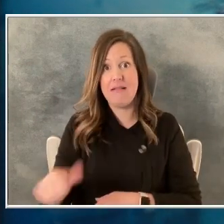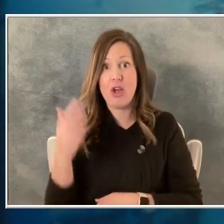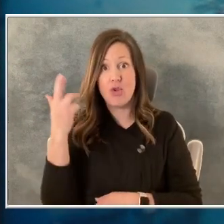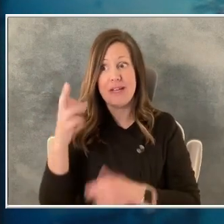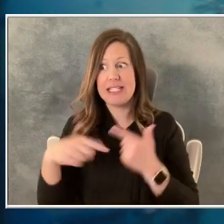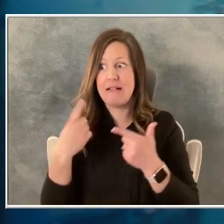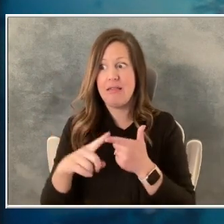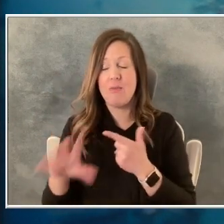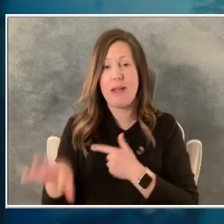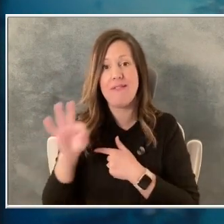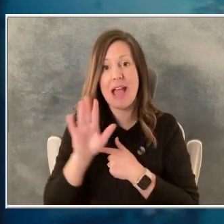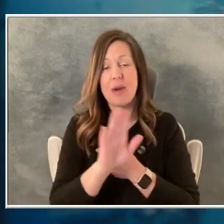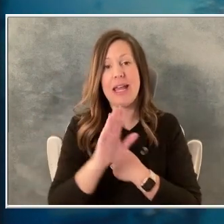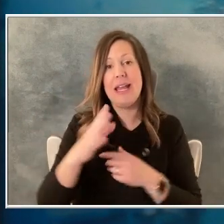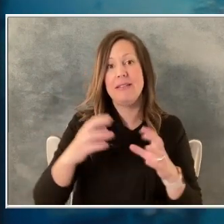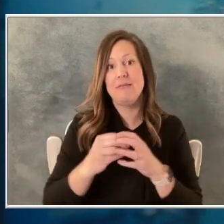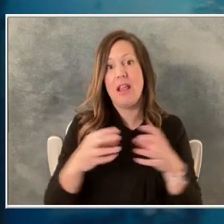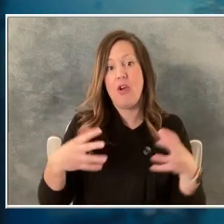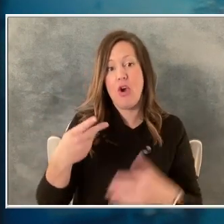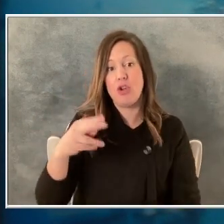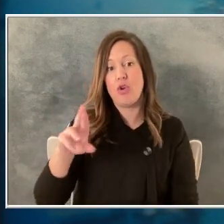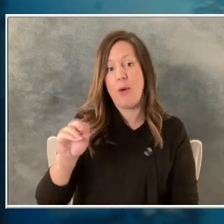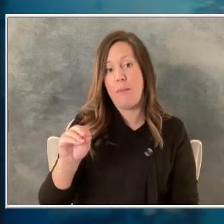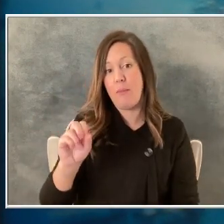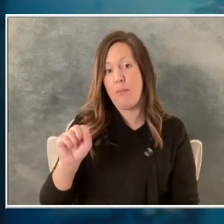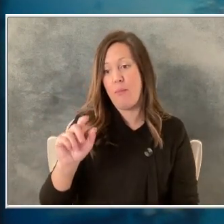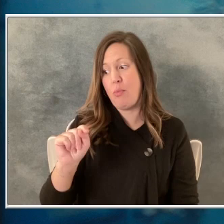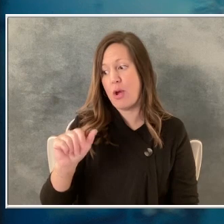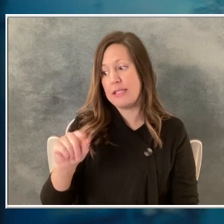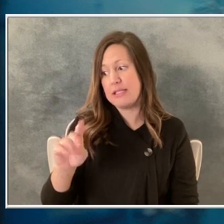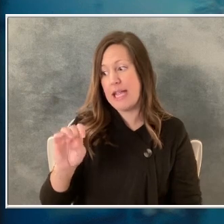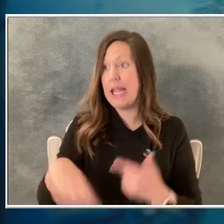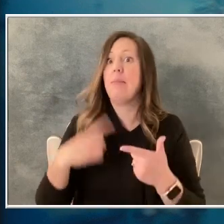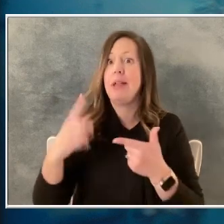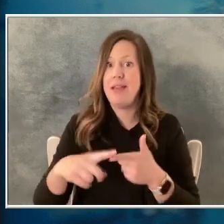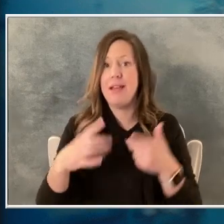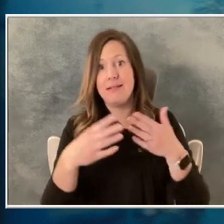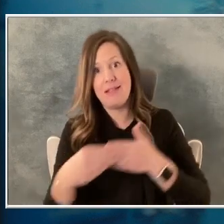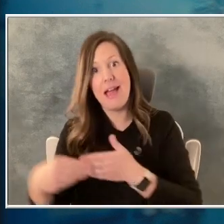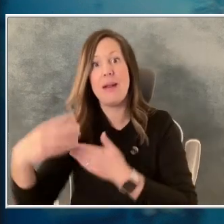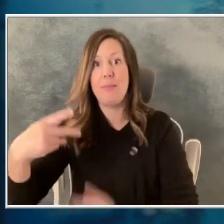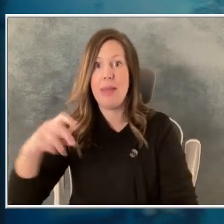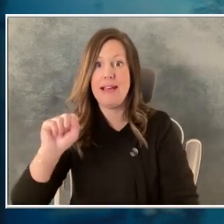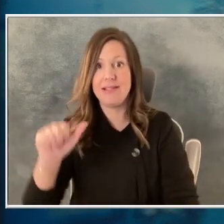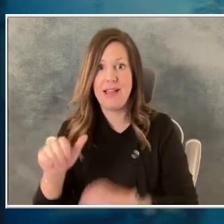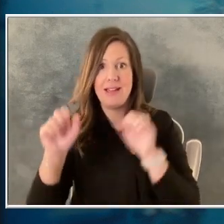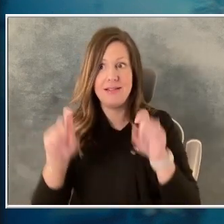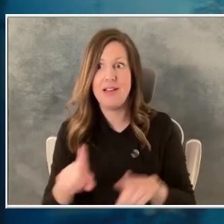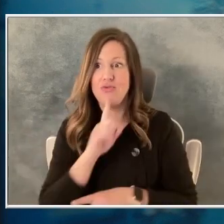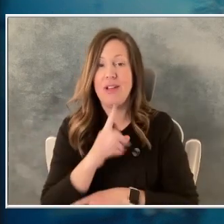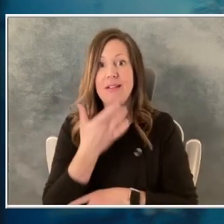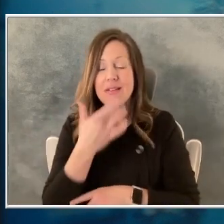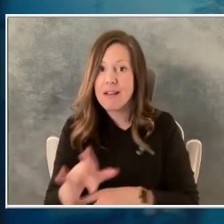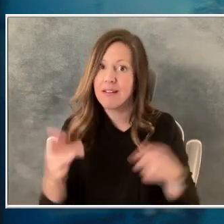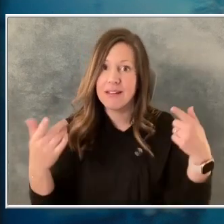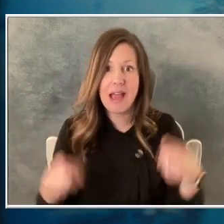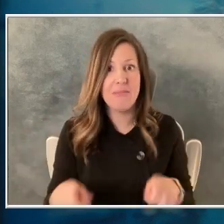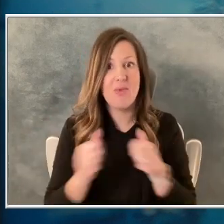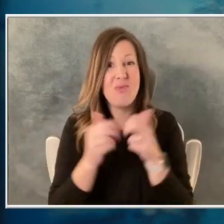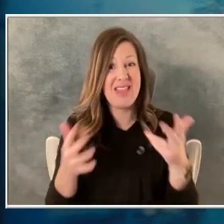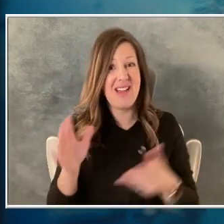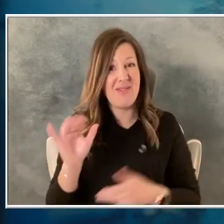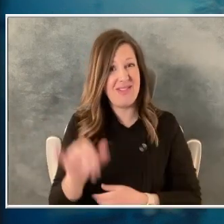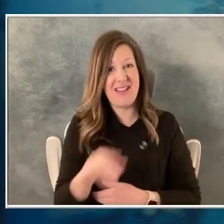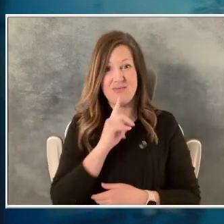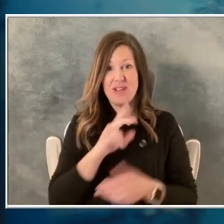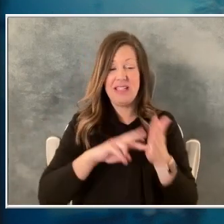think is also not related to cancer, which led him to get a PSA test. I think it was all a fortunate coincidence. I think without that, this cancer